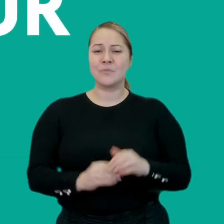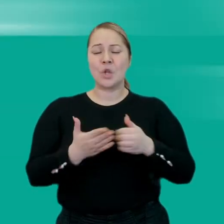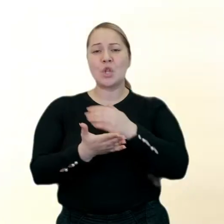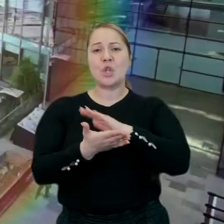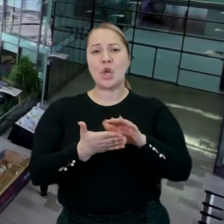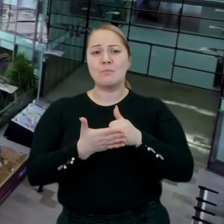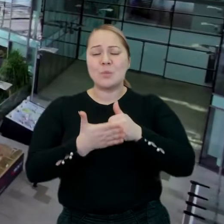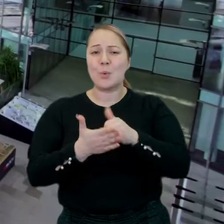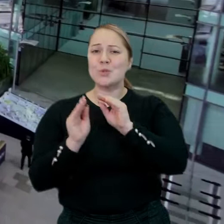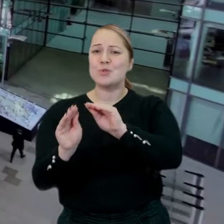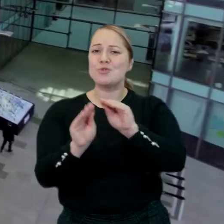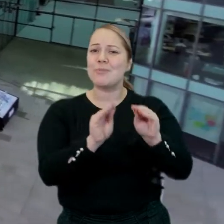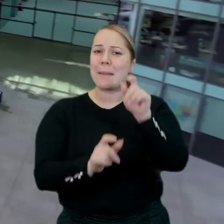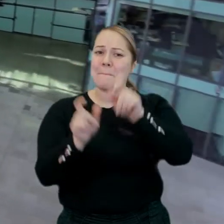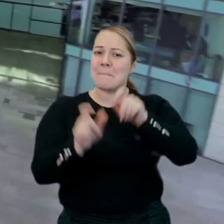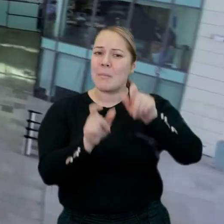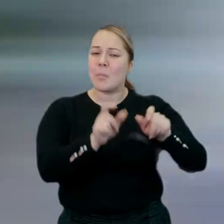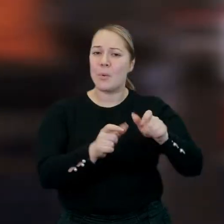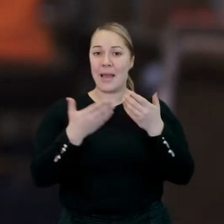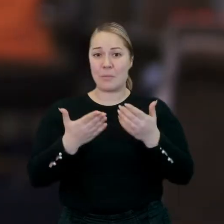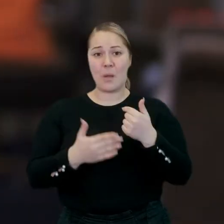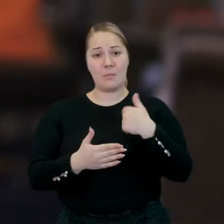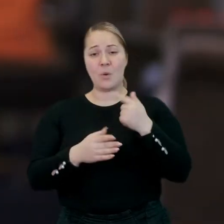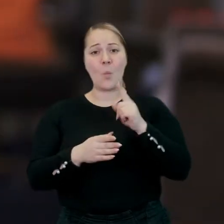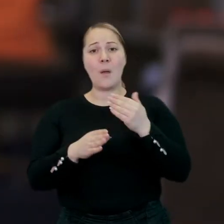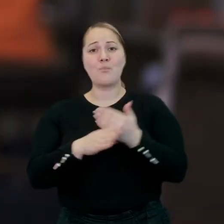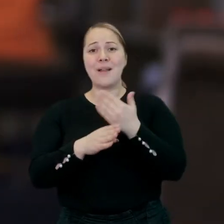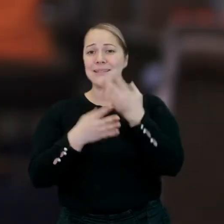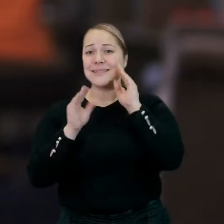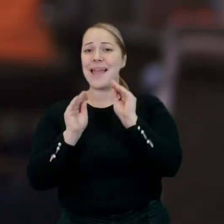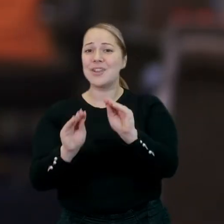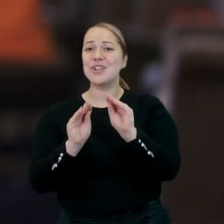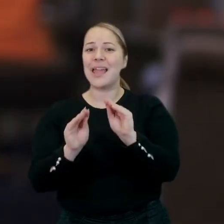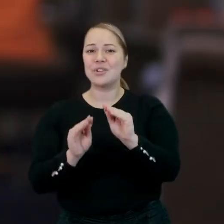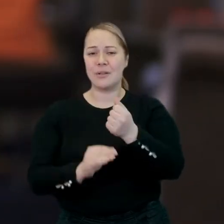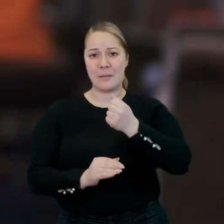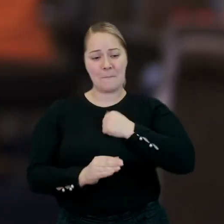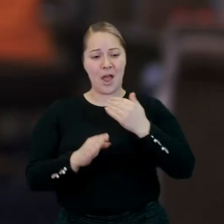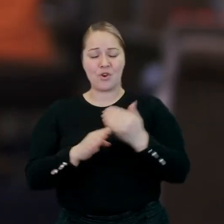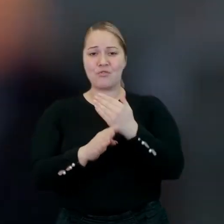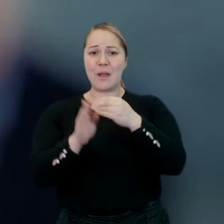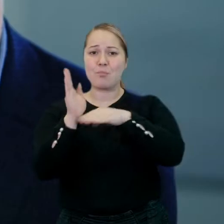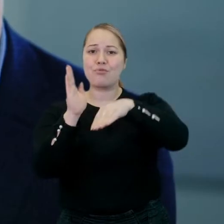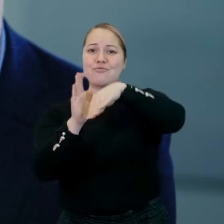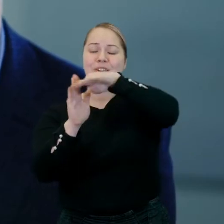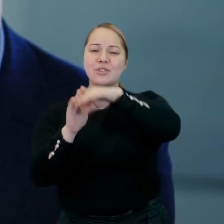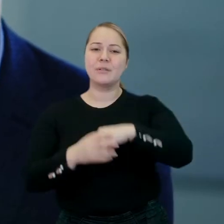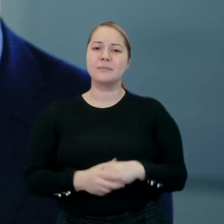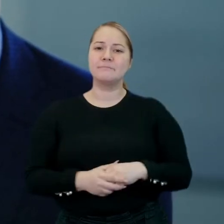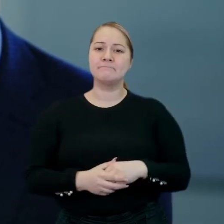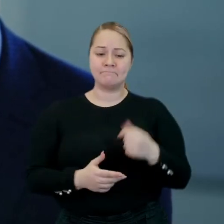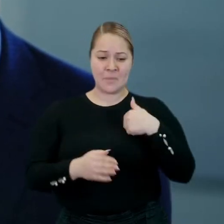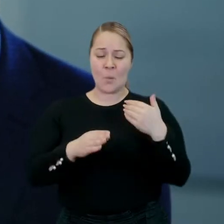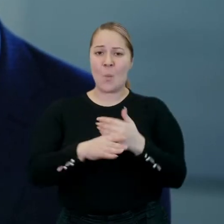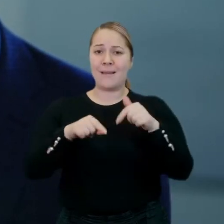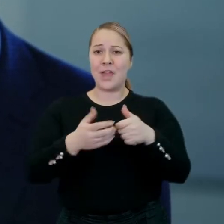Newham helps to train people. Presently, I'm training to be a practice educator. That is career progression. I've been working at the number